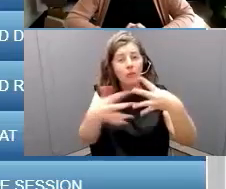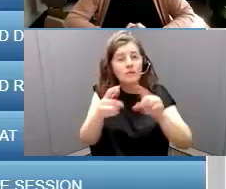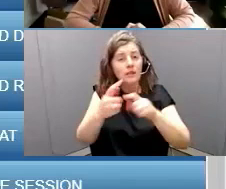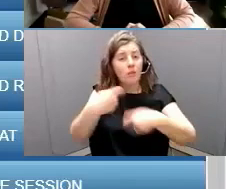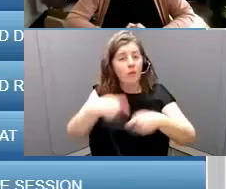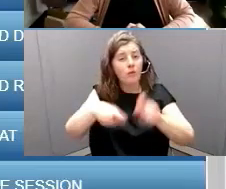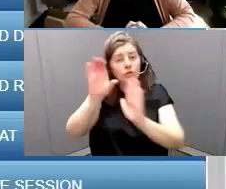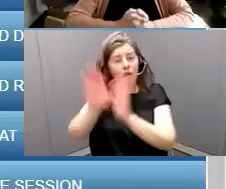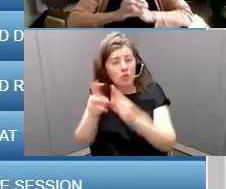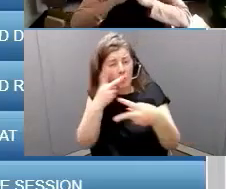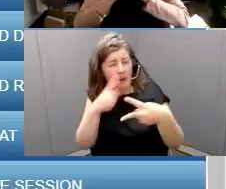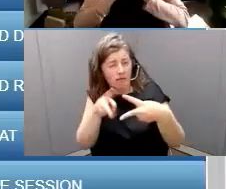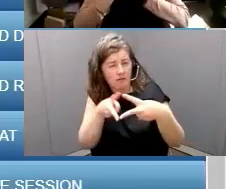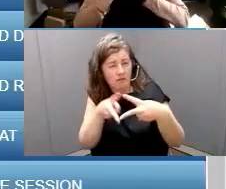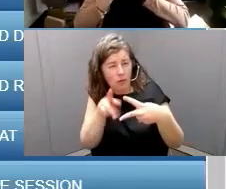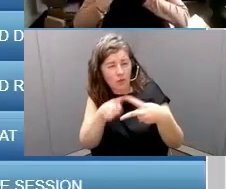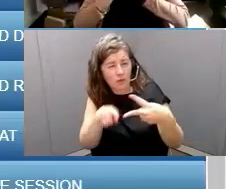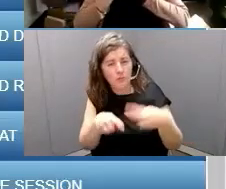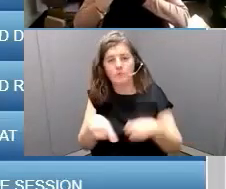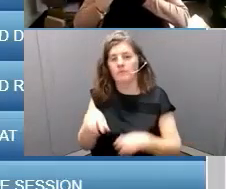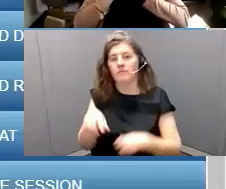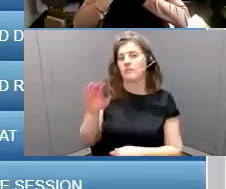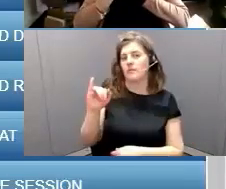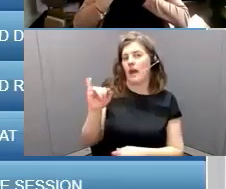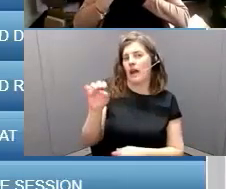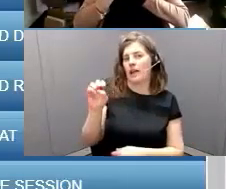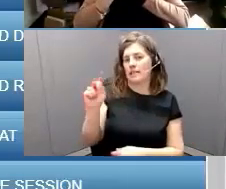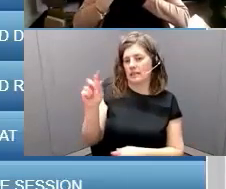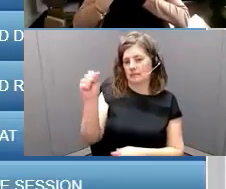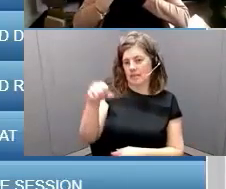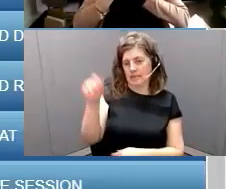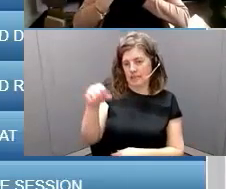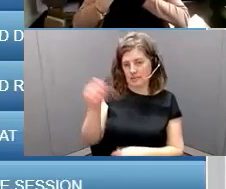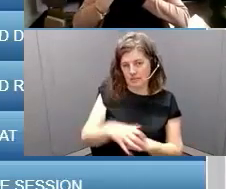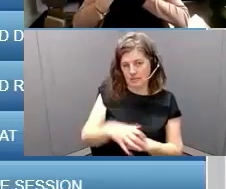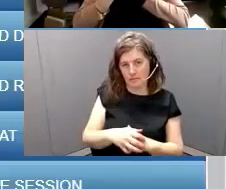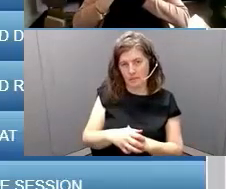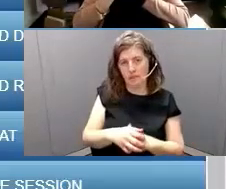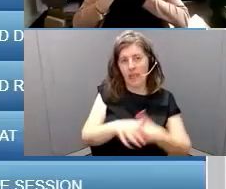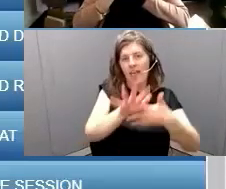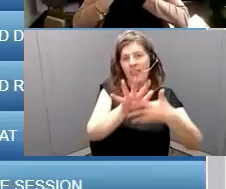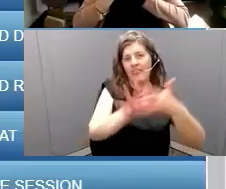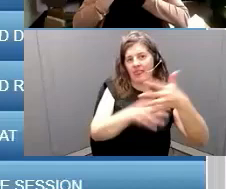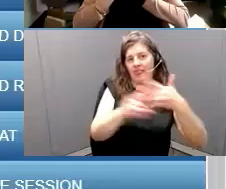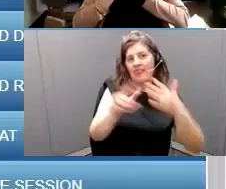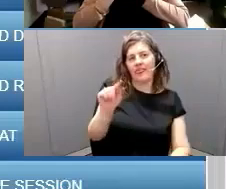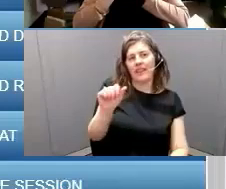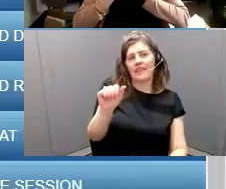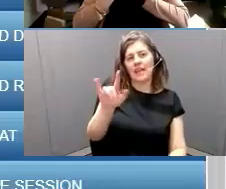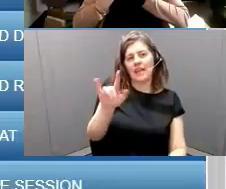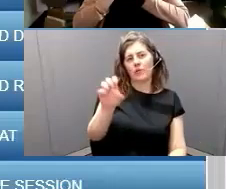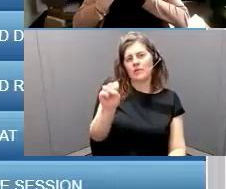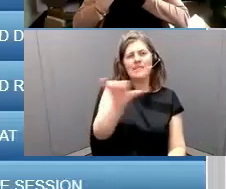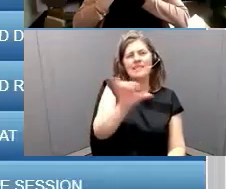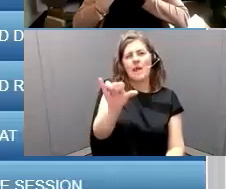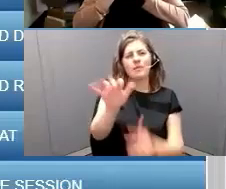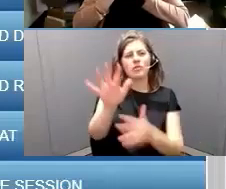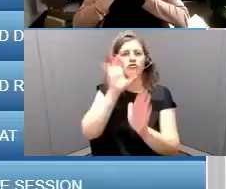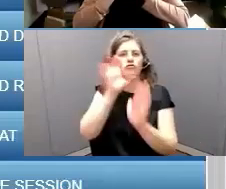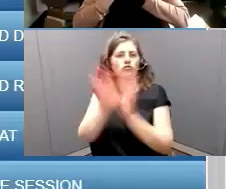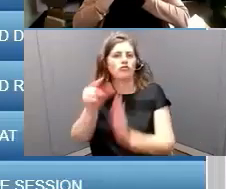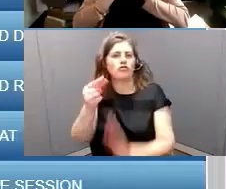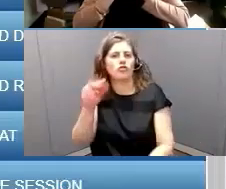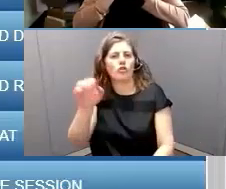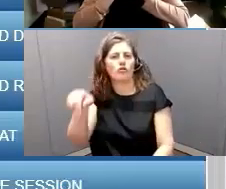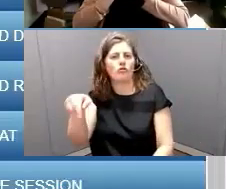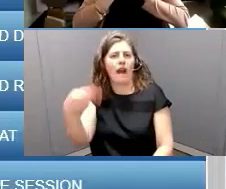address those two items? Absolutely. So the tables question works the same way as graphs. I mean,